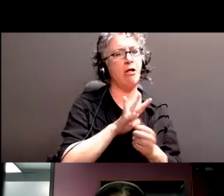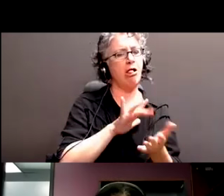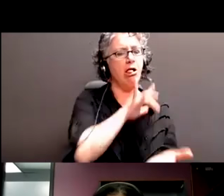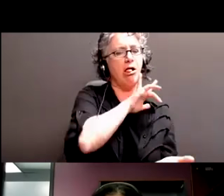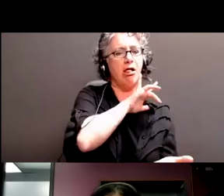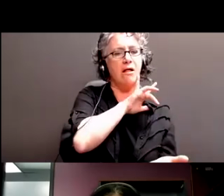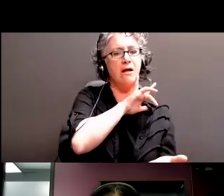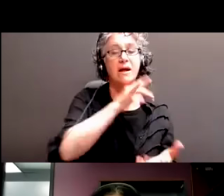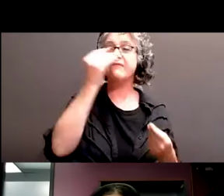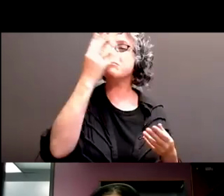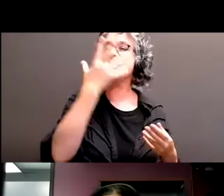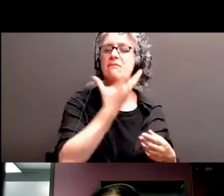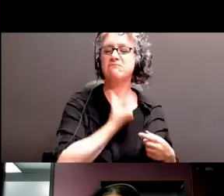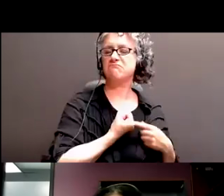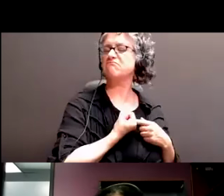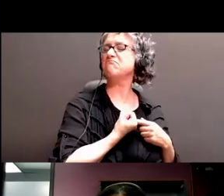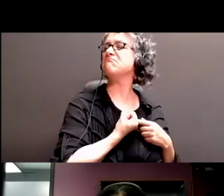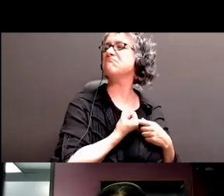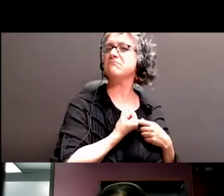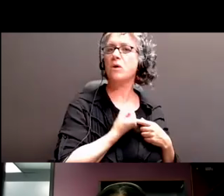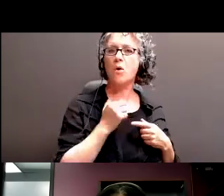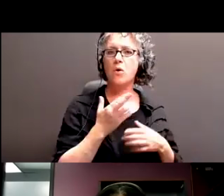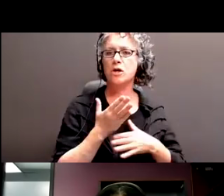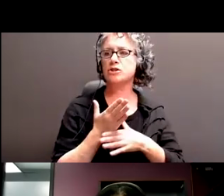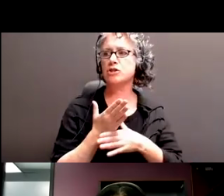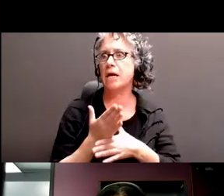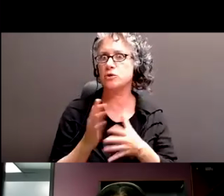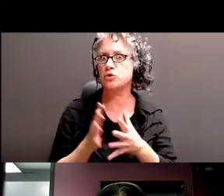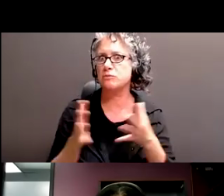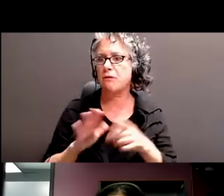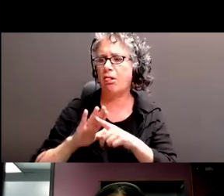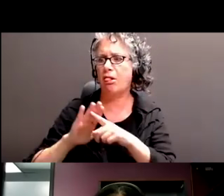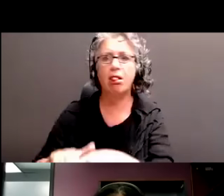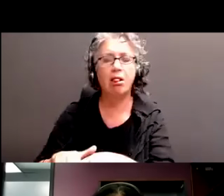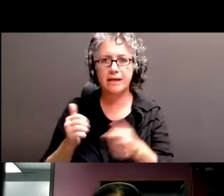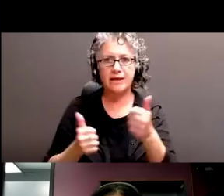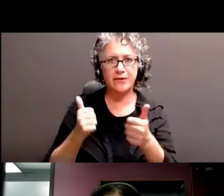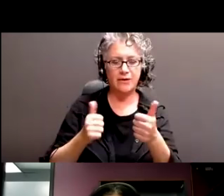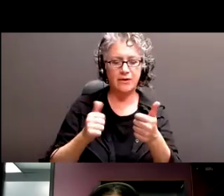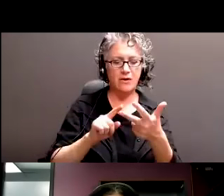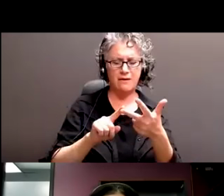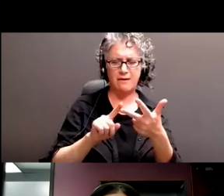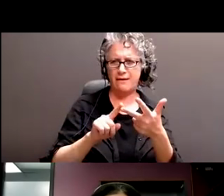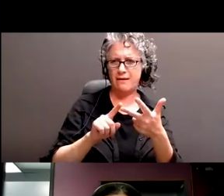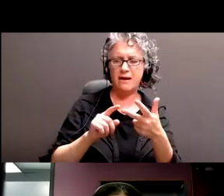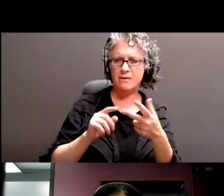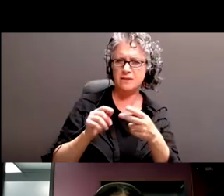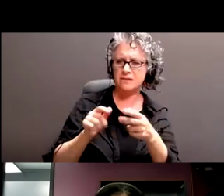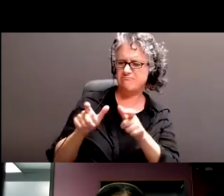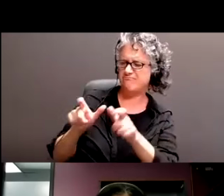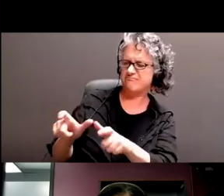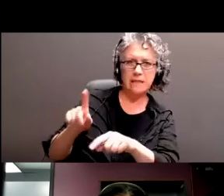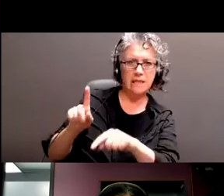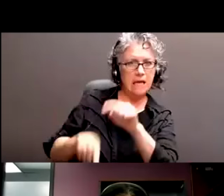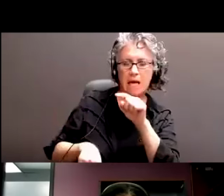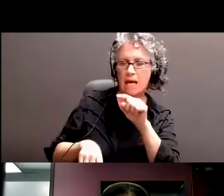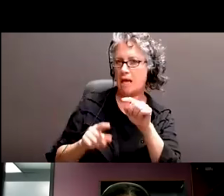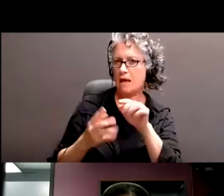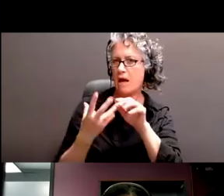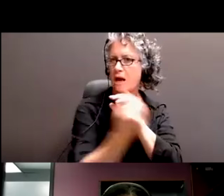withholding information or sharing misinformation about COVID-19 or preventing the older adult from seeking